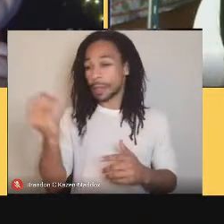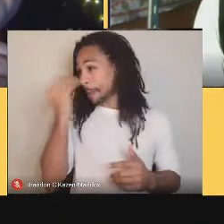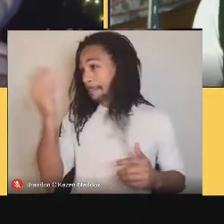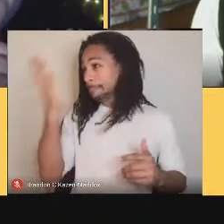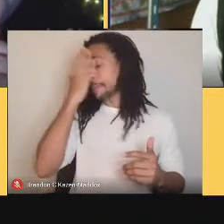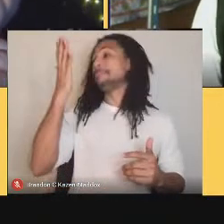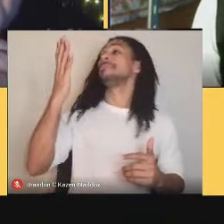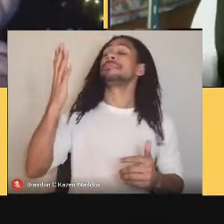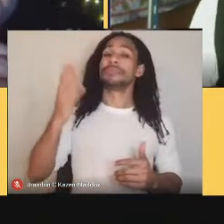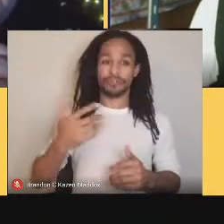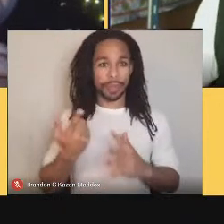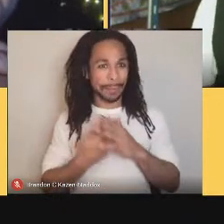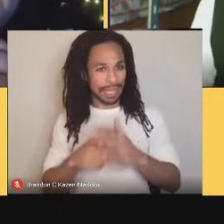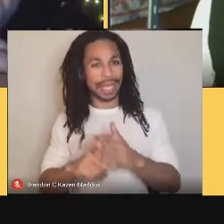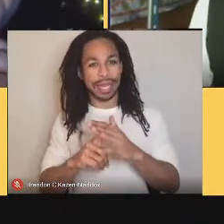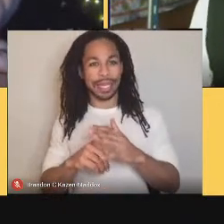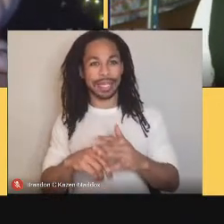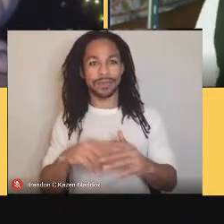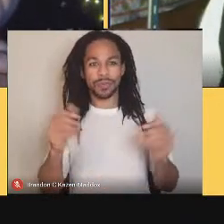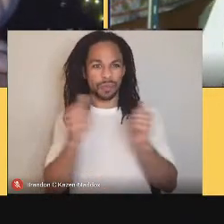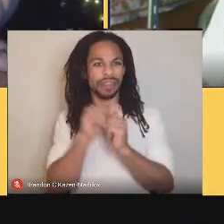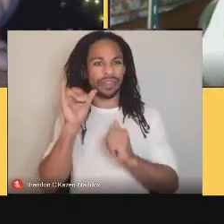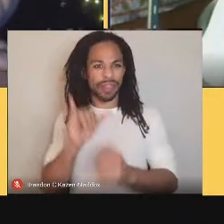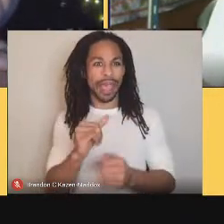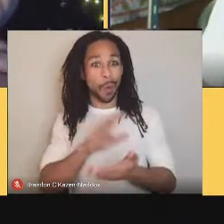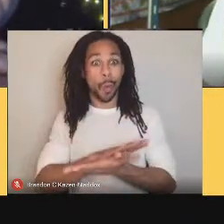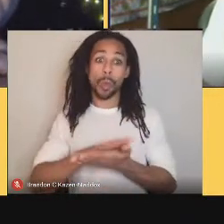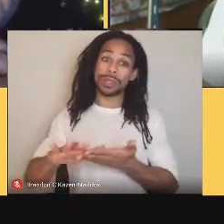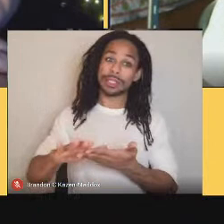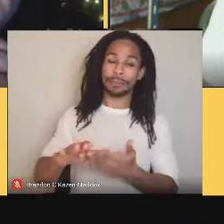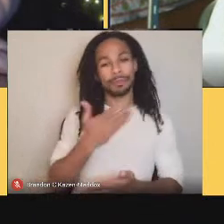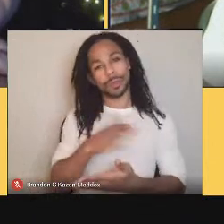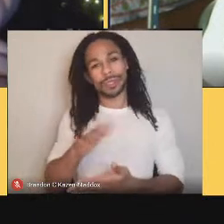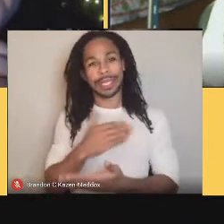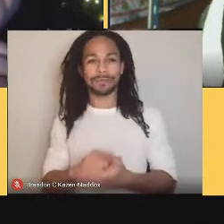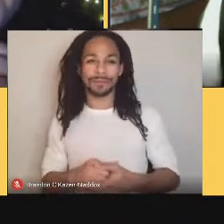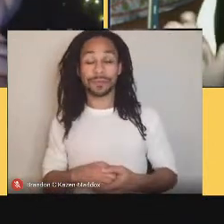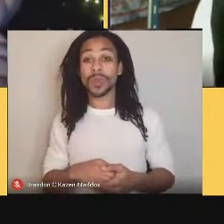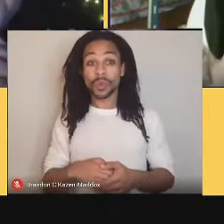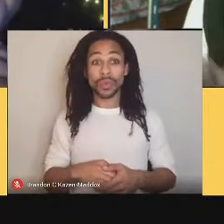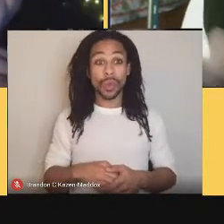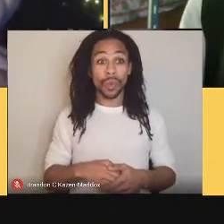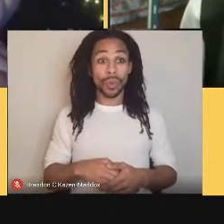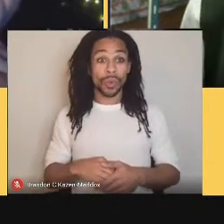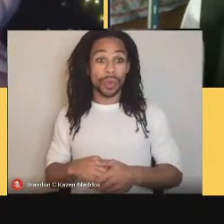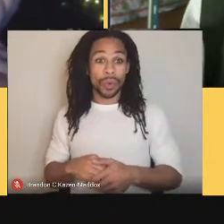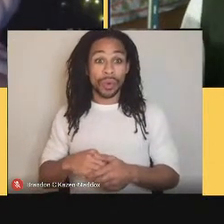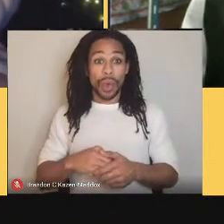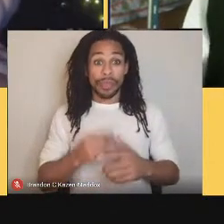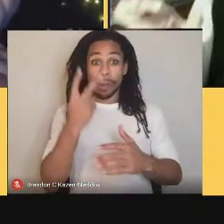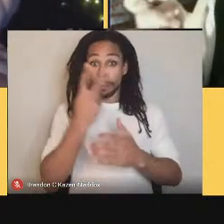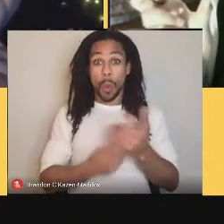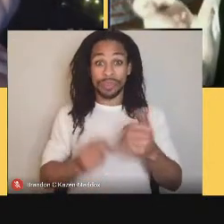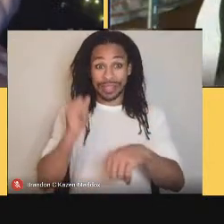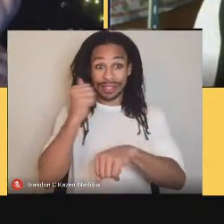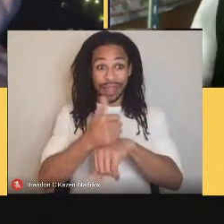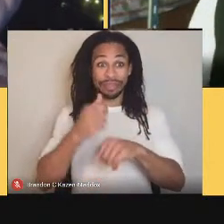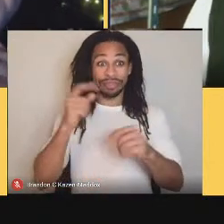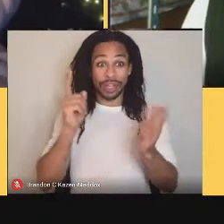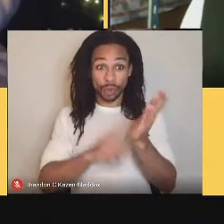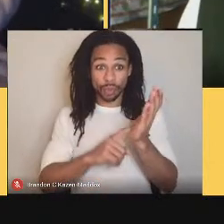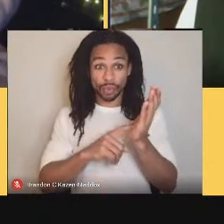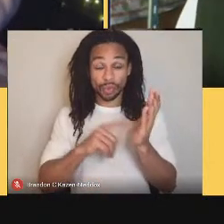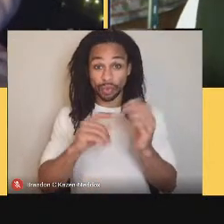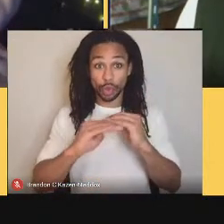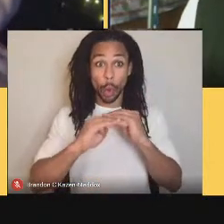from the very, very, very beginning. And so, you know, they both set the tone for what